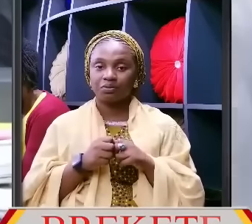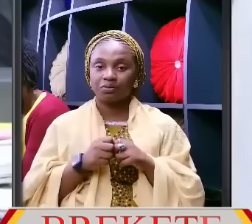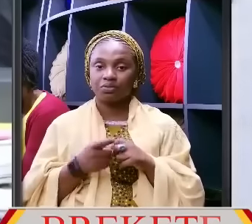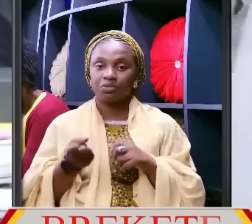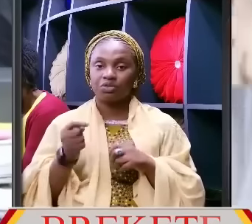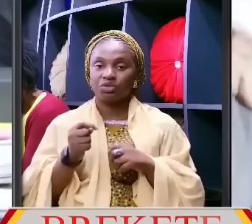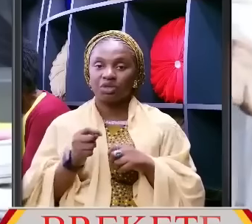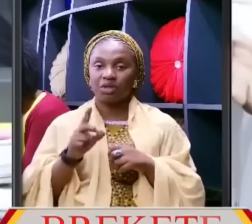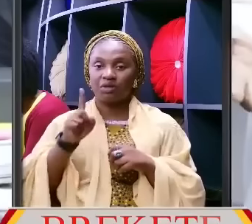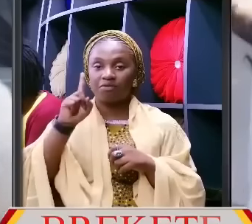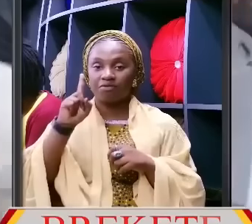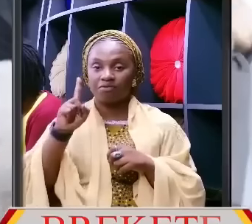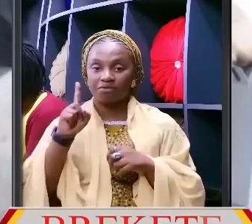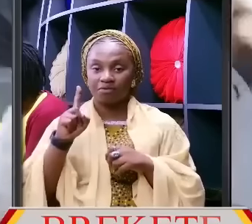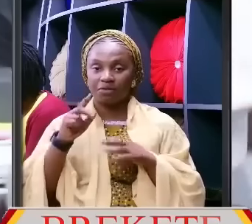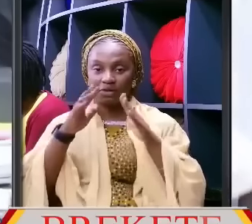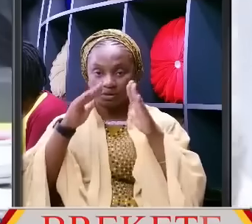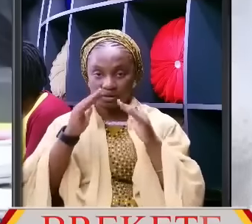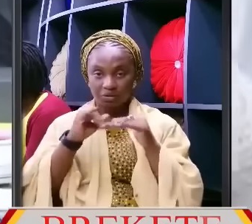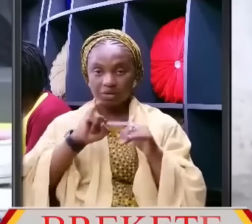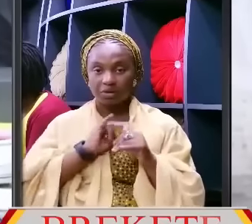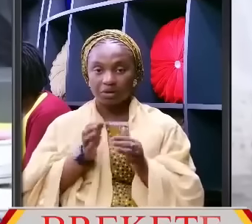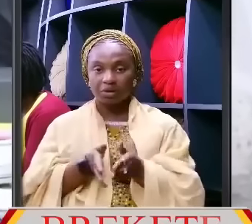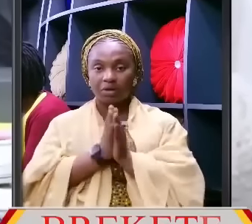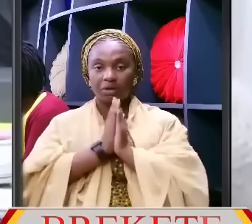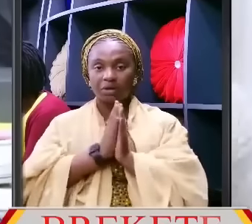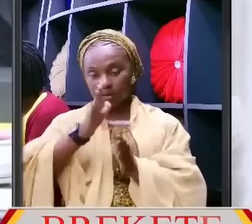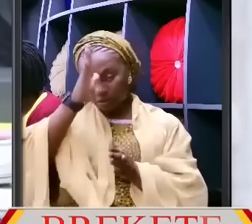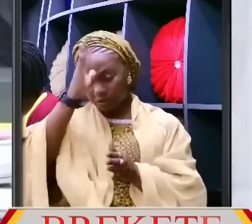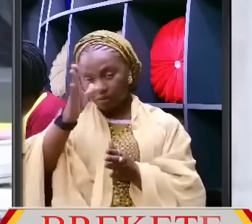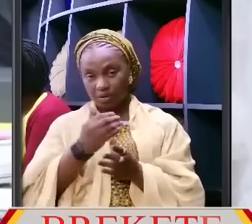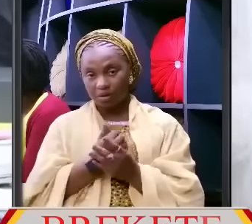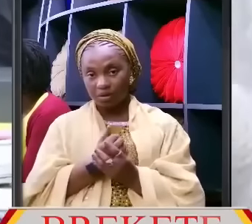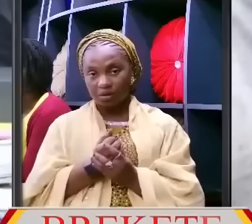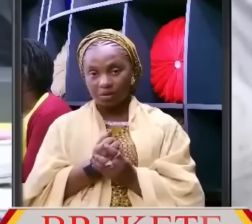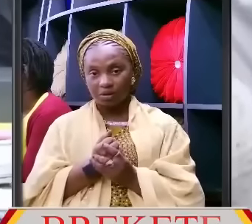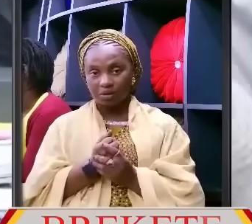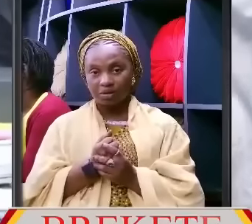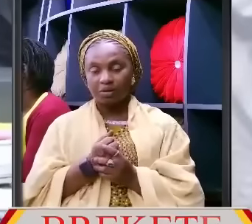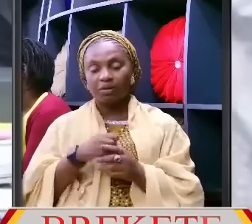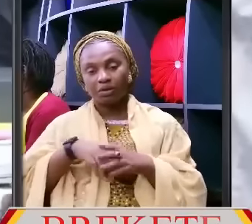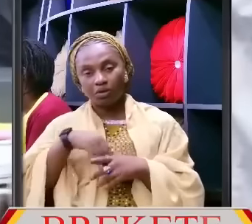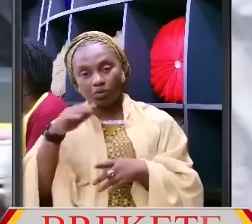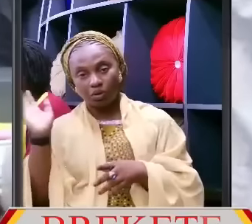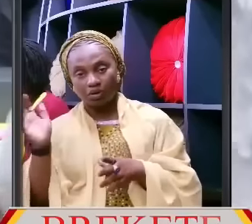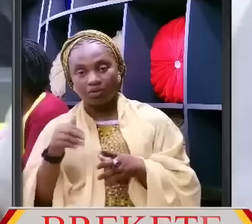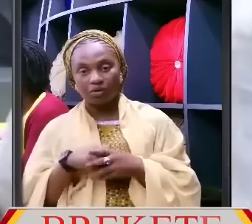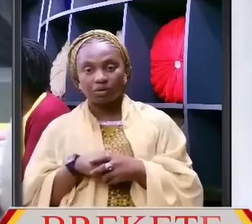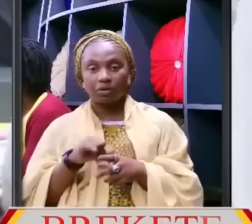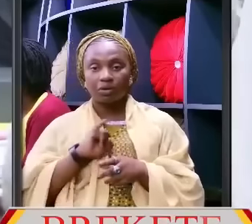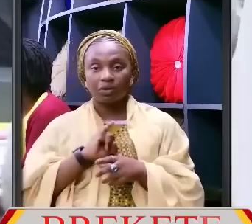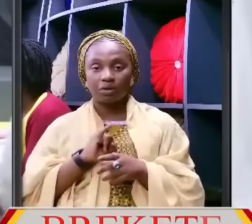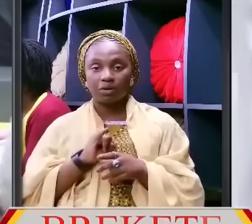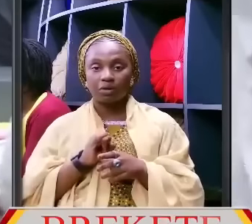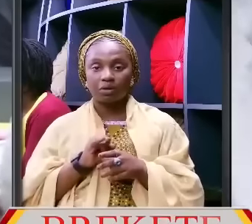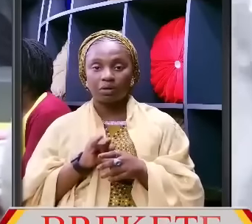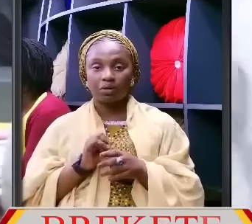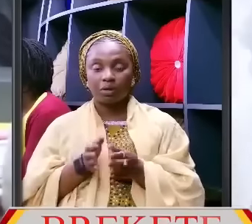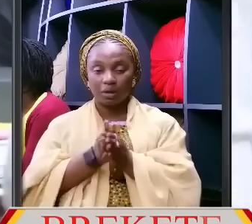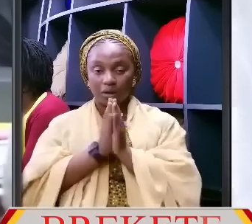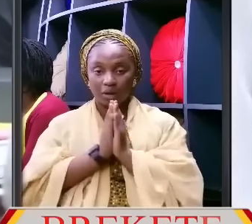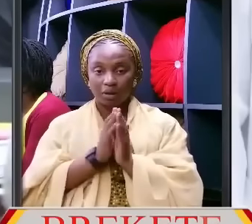The first house, I asked daddy, they go come out, I'll be, they no go come out. Waiting daddy talk. The second